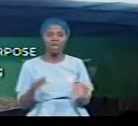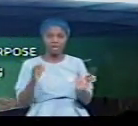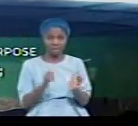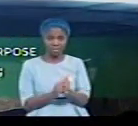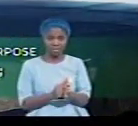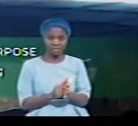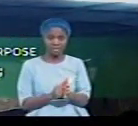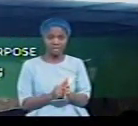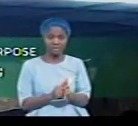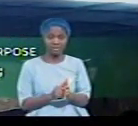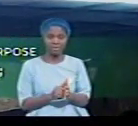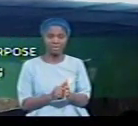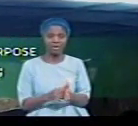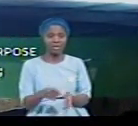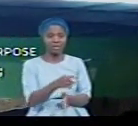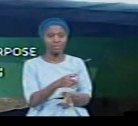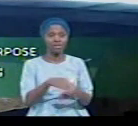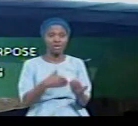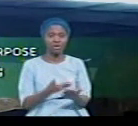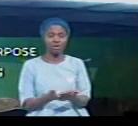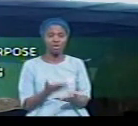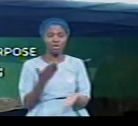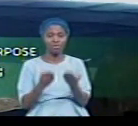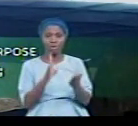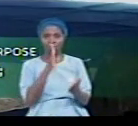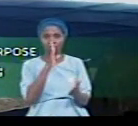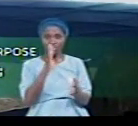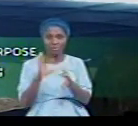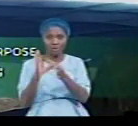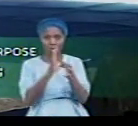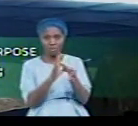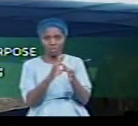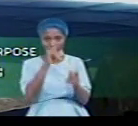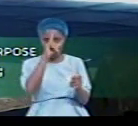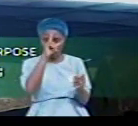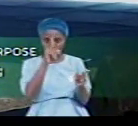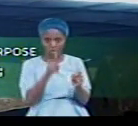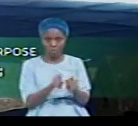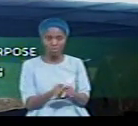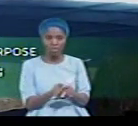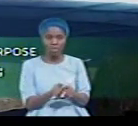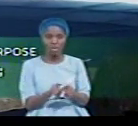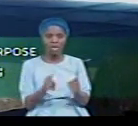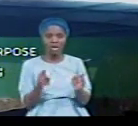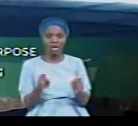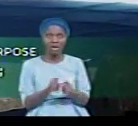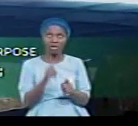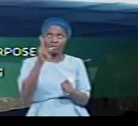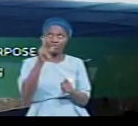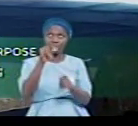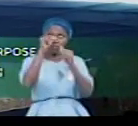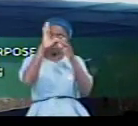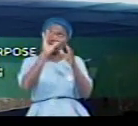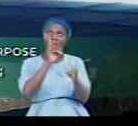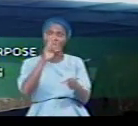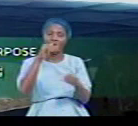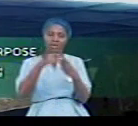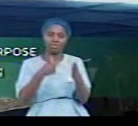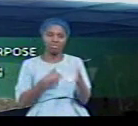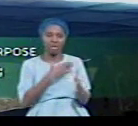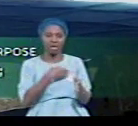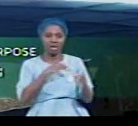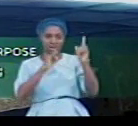one, as thou, Father, art in me, and I in thee, that they